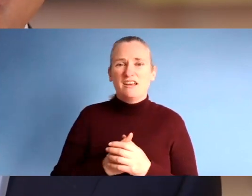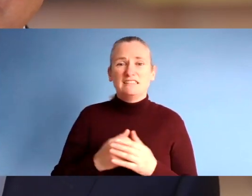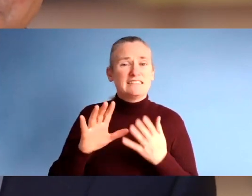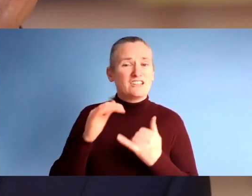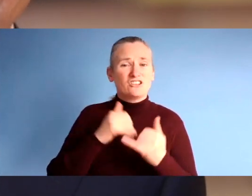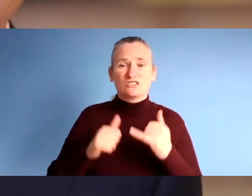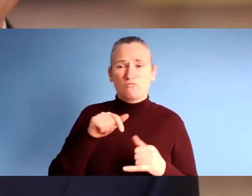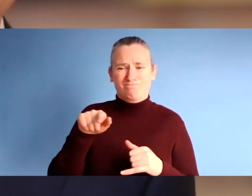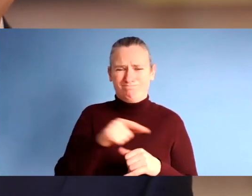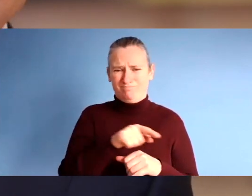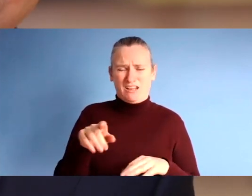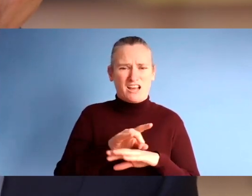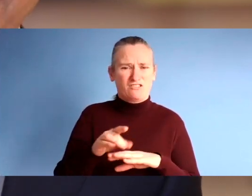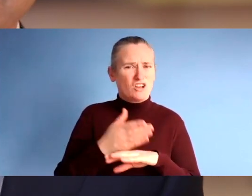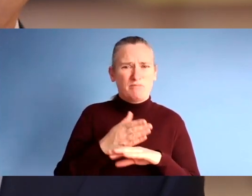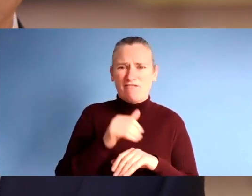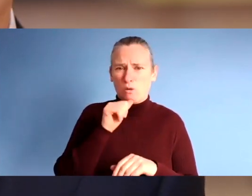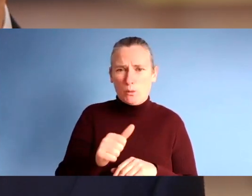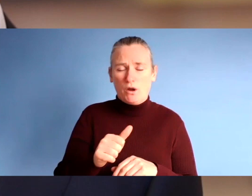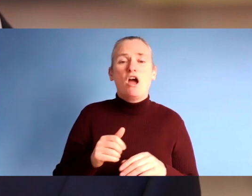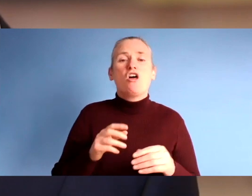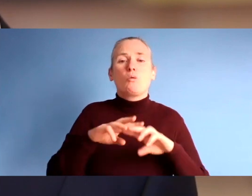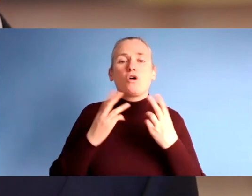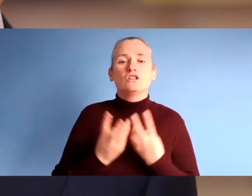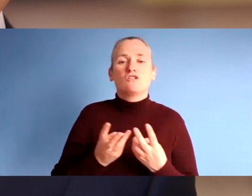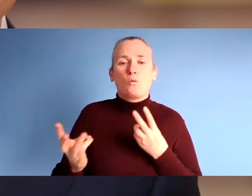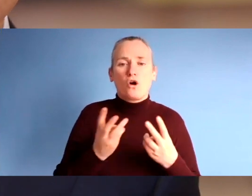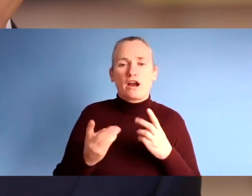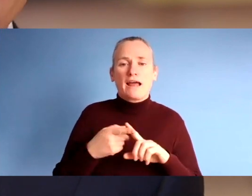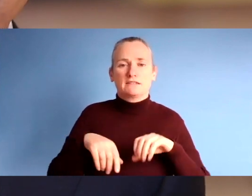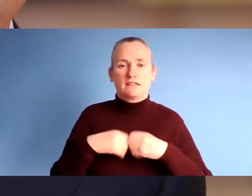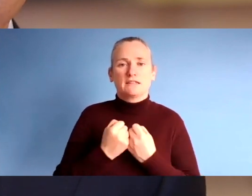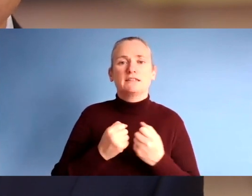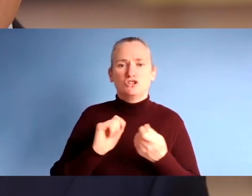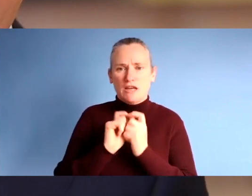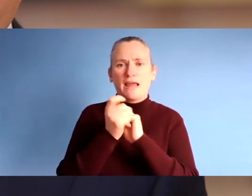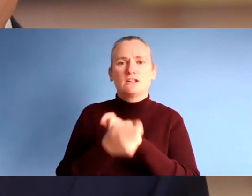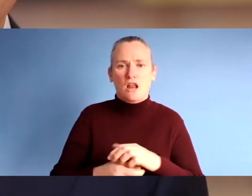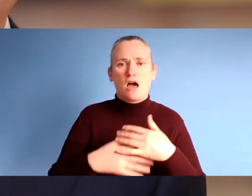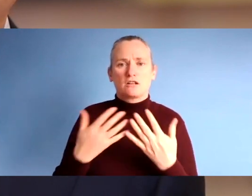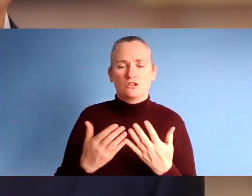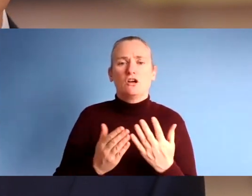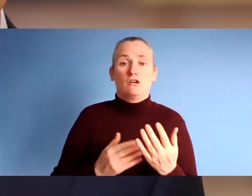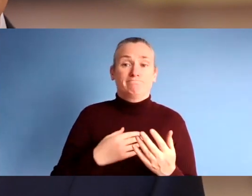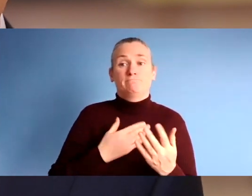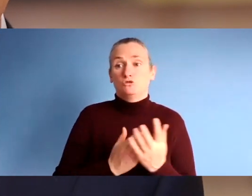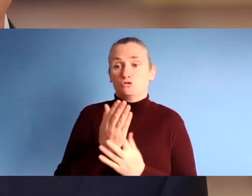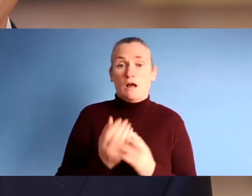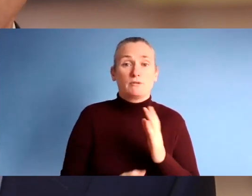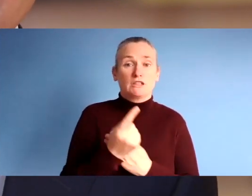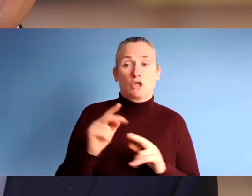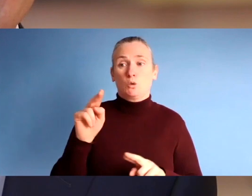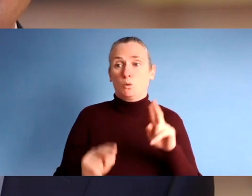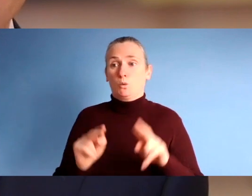so ago. The world of work, and with it our society, is changing rapidly due to the opportunities and new realities